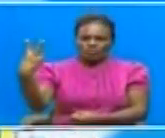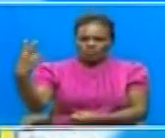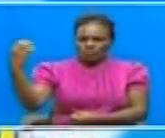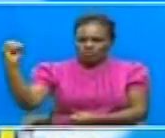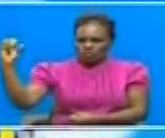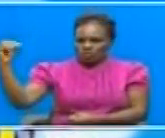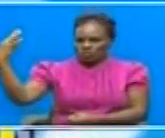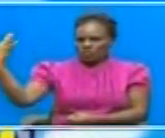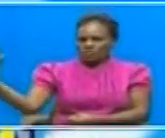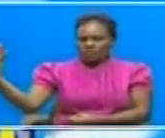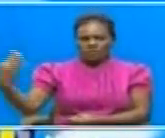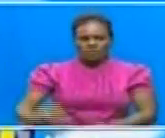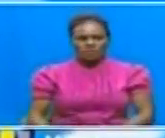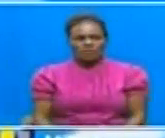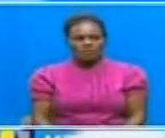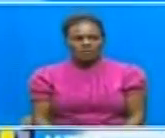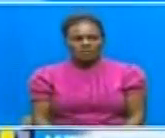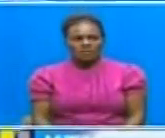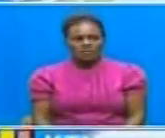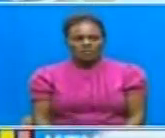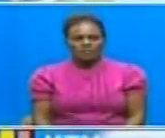in 2003.